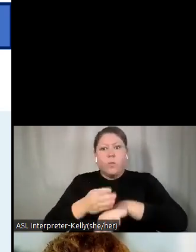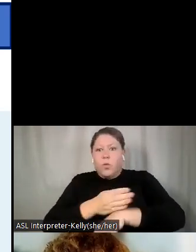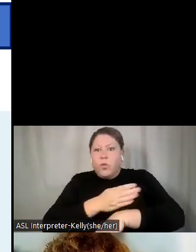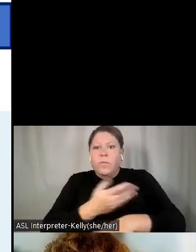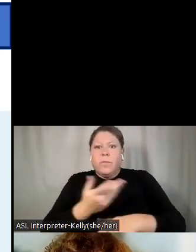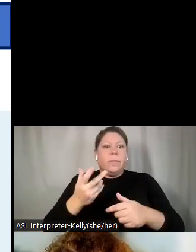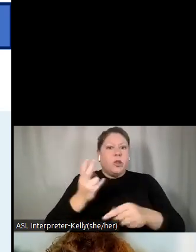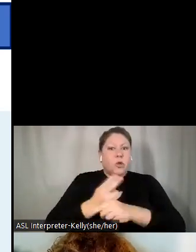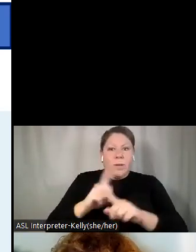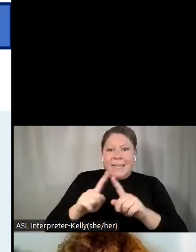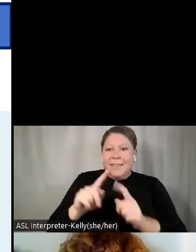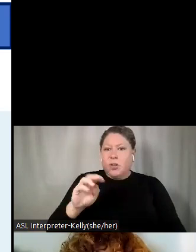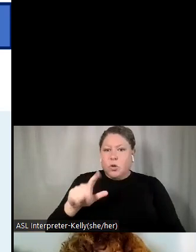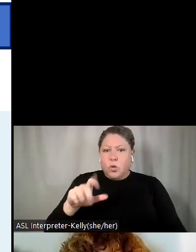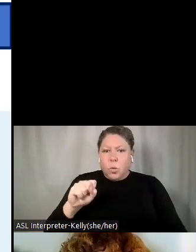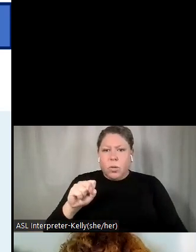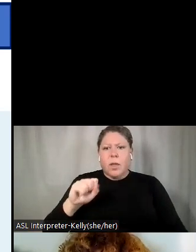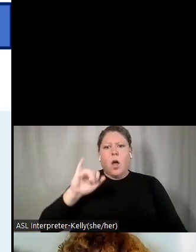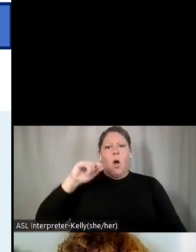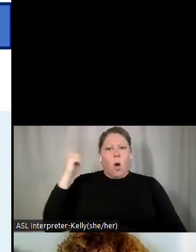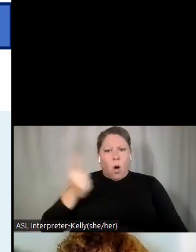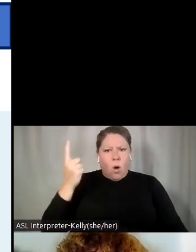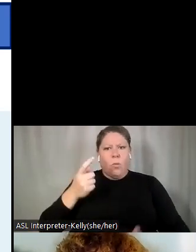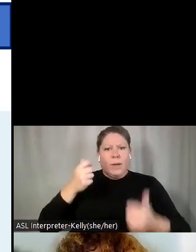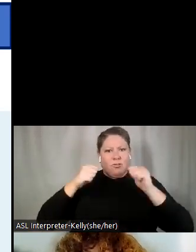all directed toward the